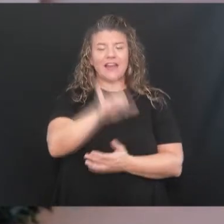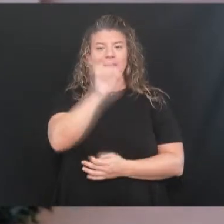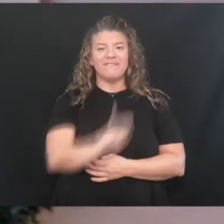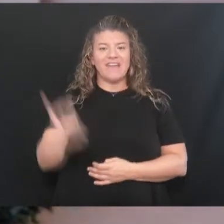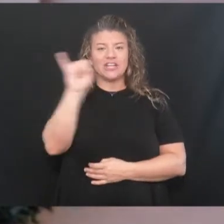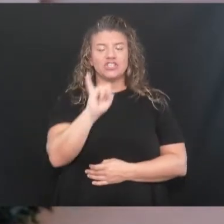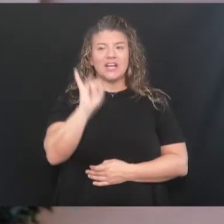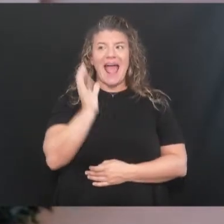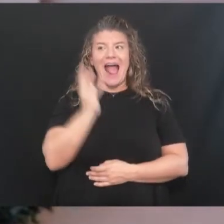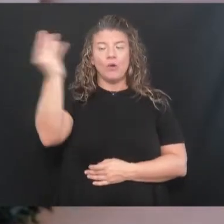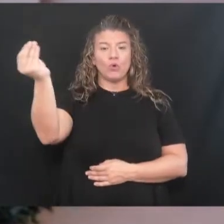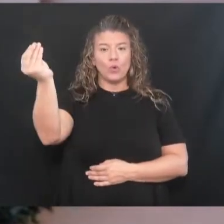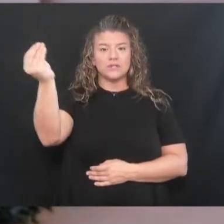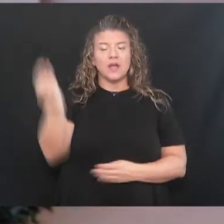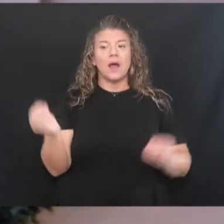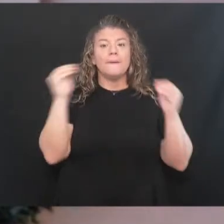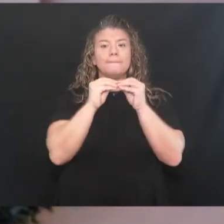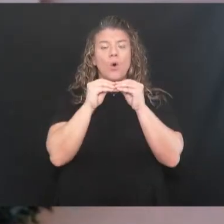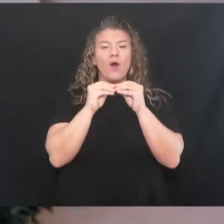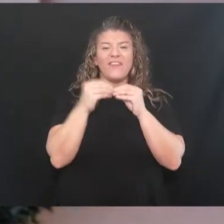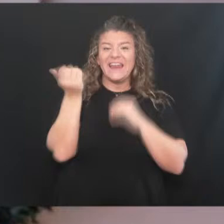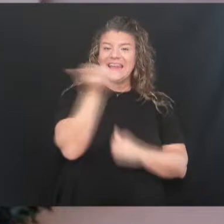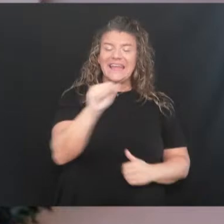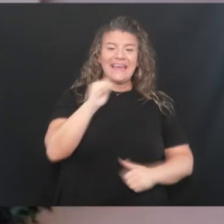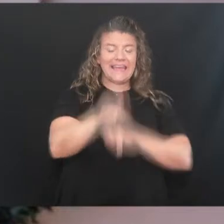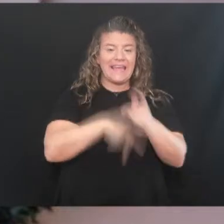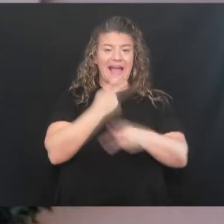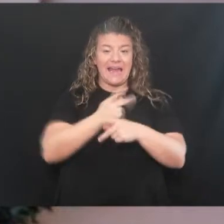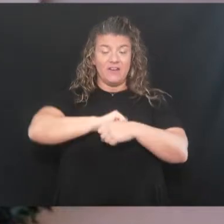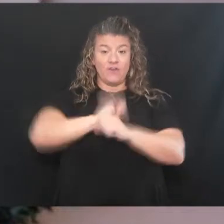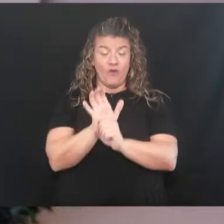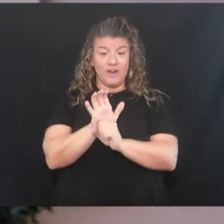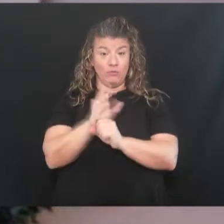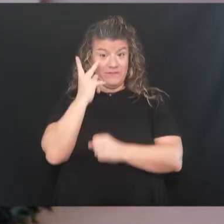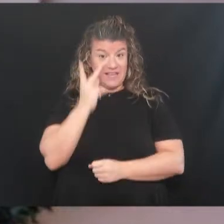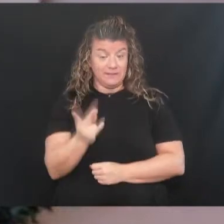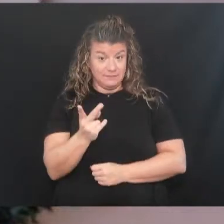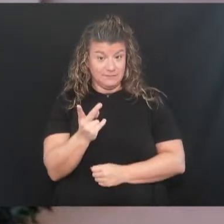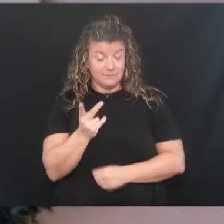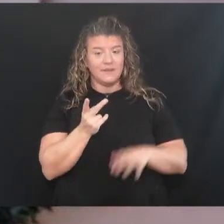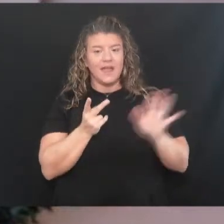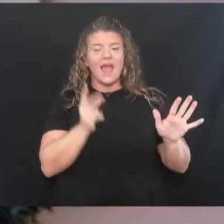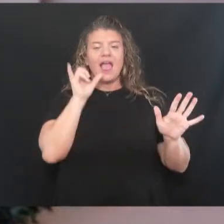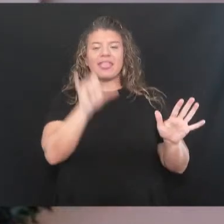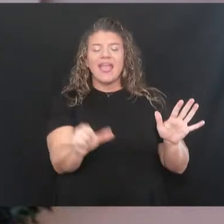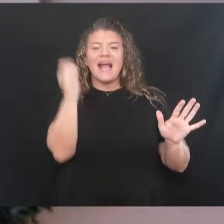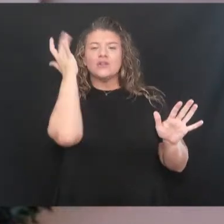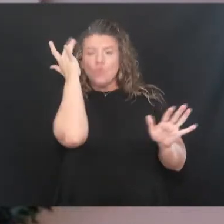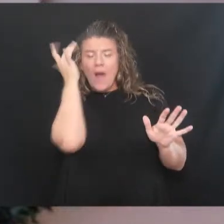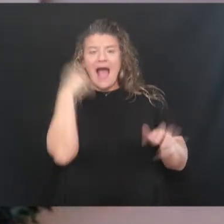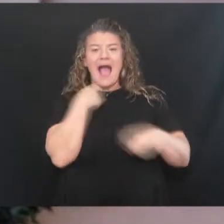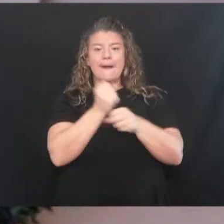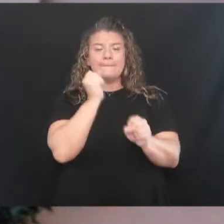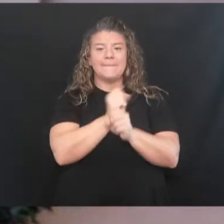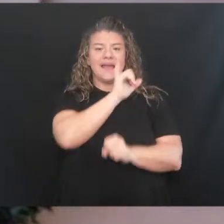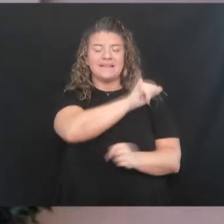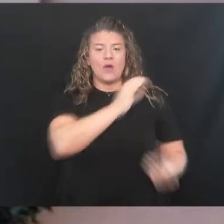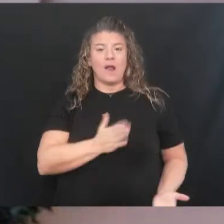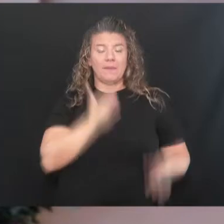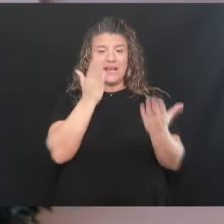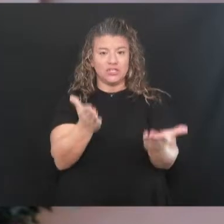infectious outdoors more than any form of COVID-19 that we've seen. And that's the reason why we would make that